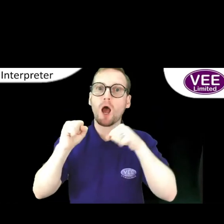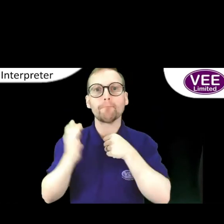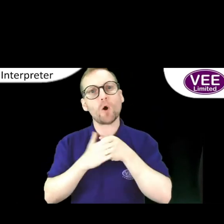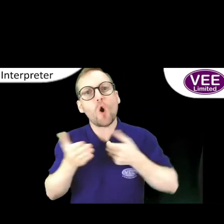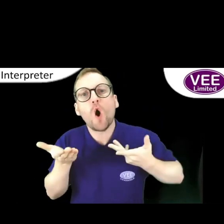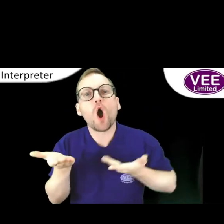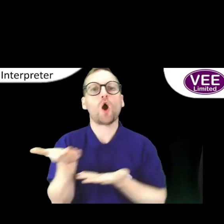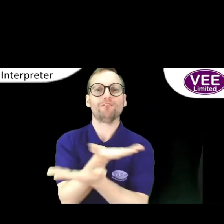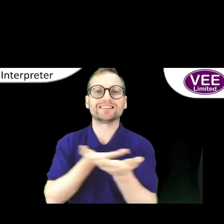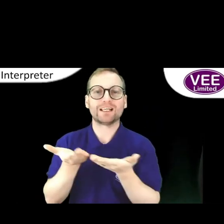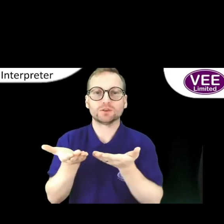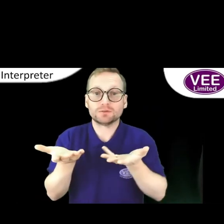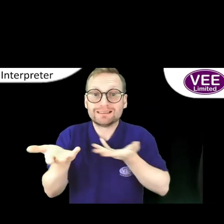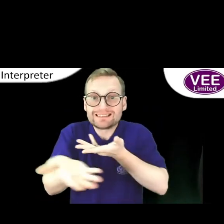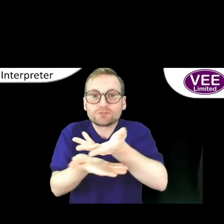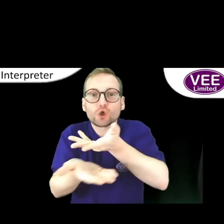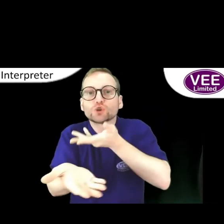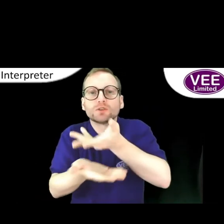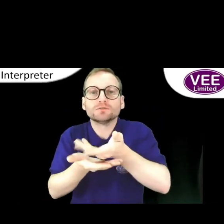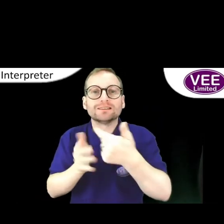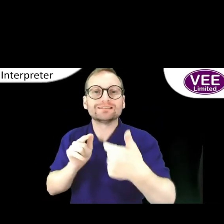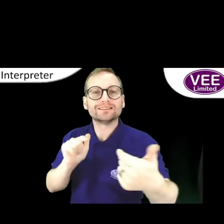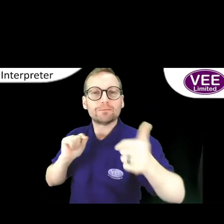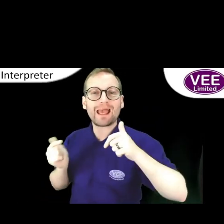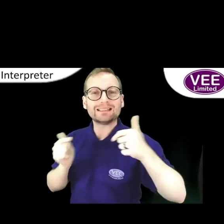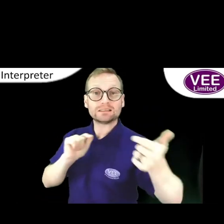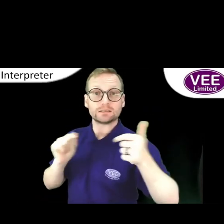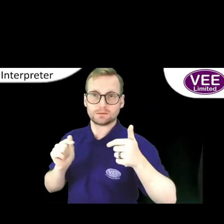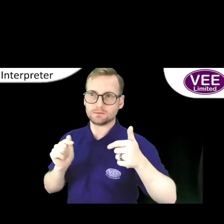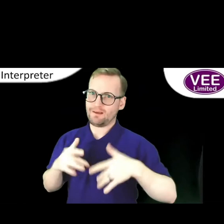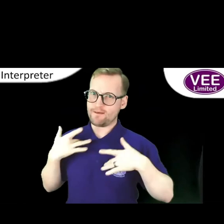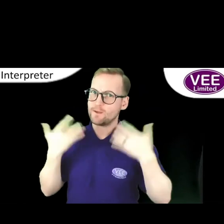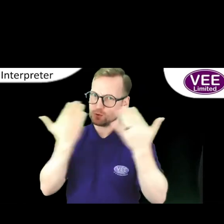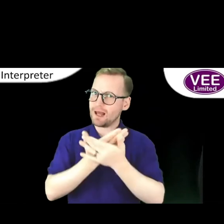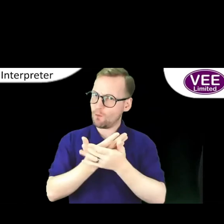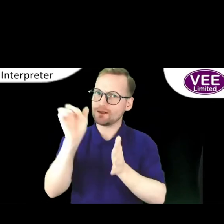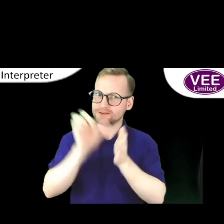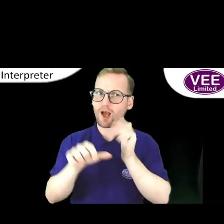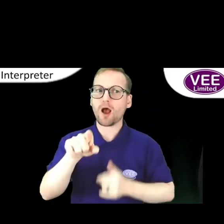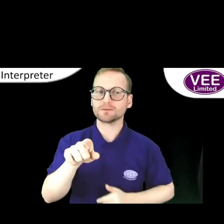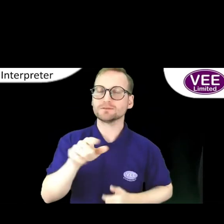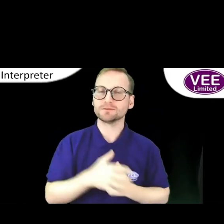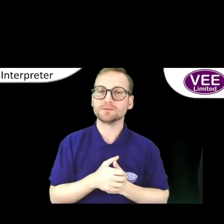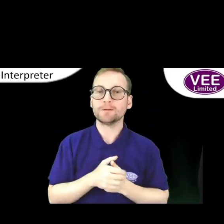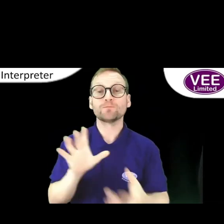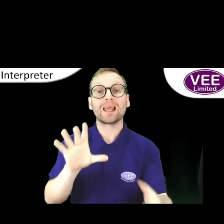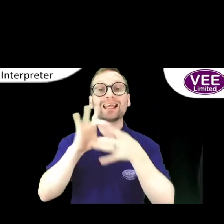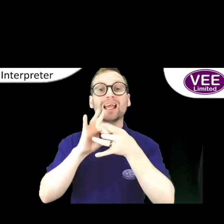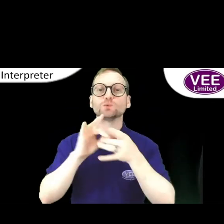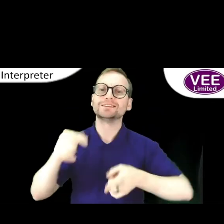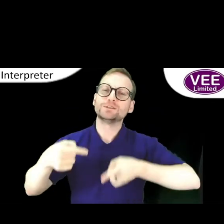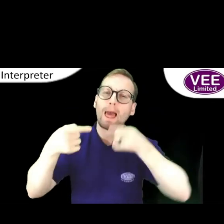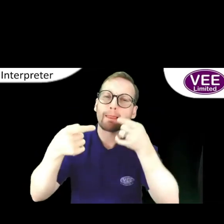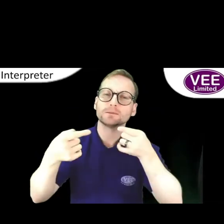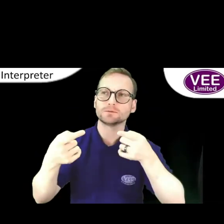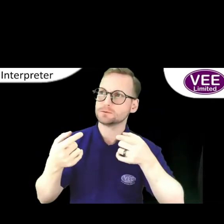conversation, discussion and debate, and I'm certain tonight's event will do just that. In particular, engaging with the many challenges and